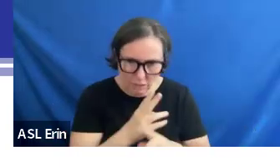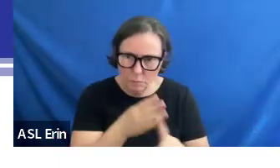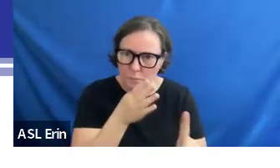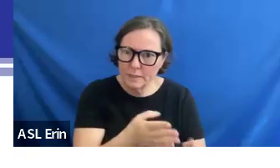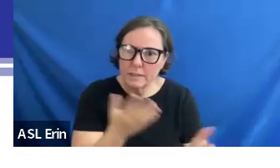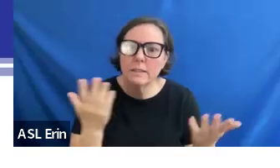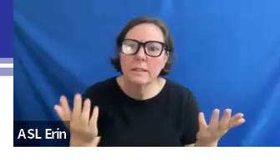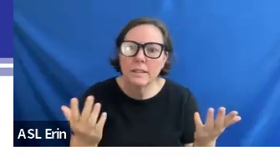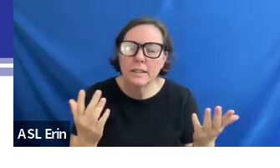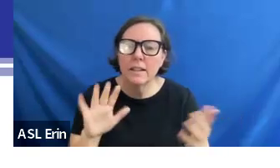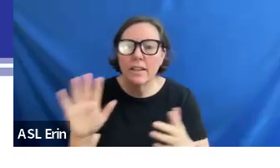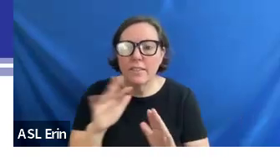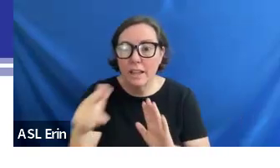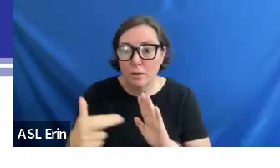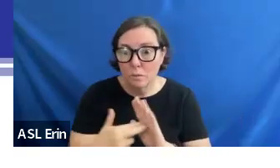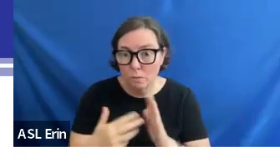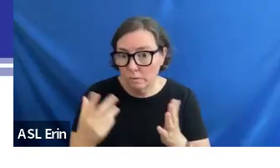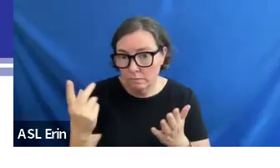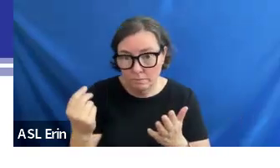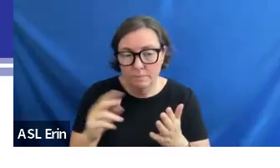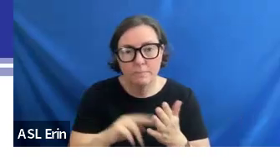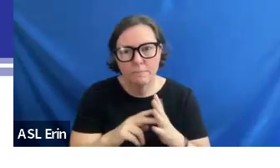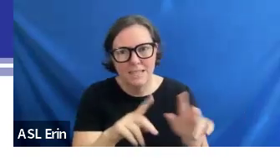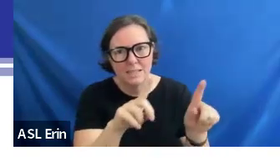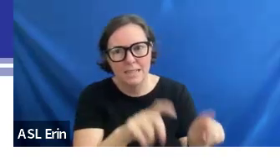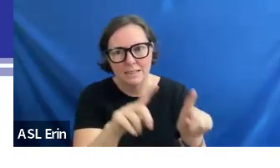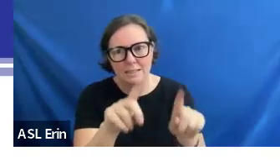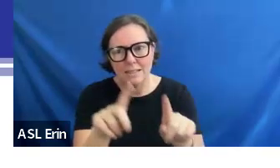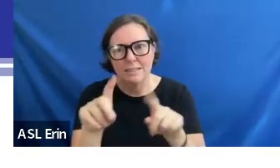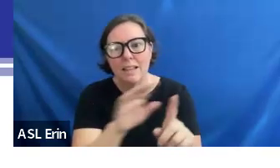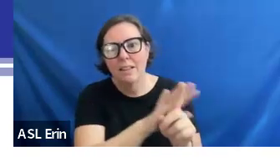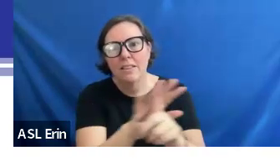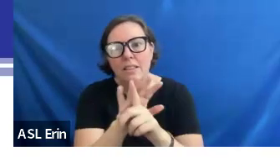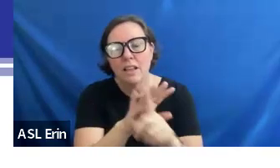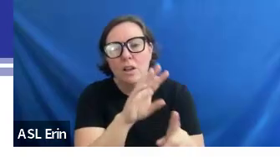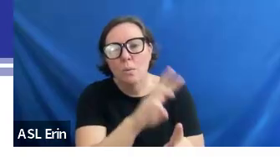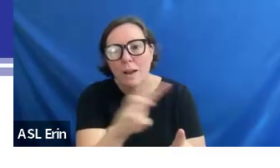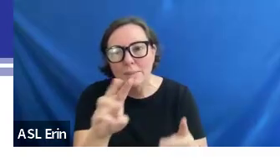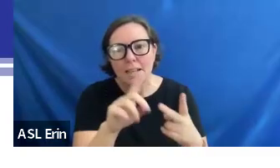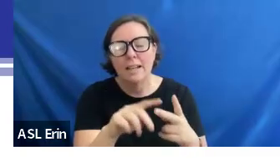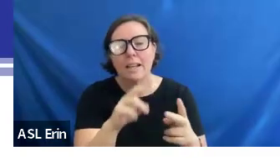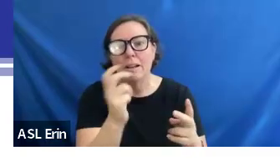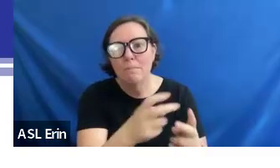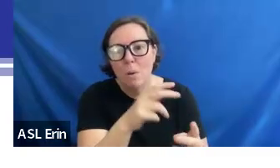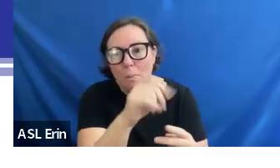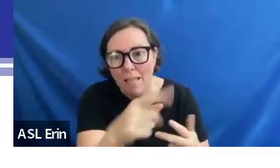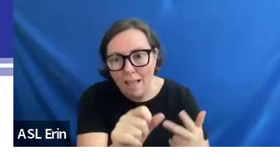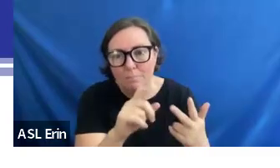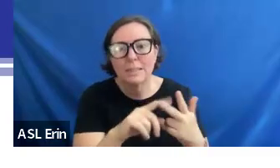Their primary role consists of testing websites, mobile apps, and software.